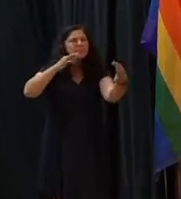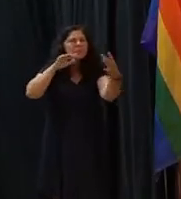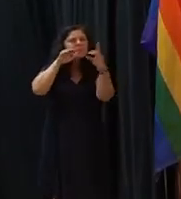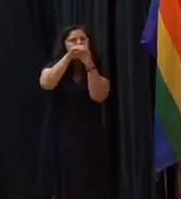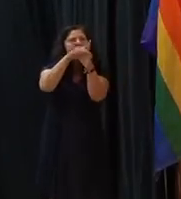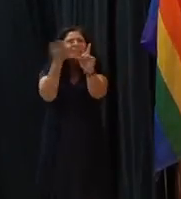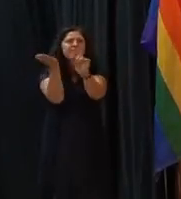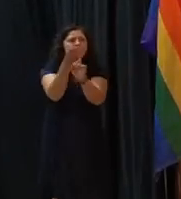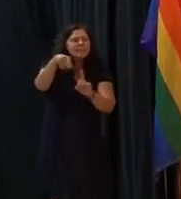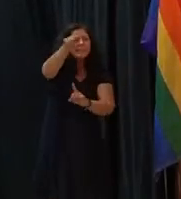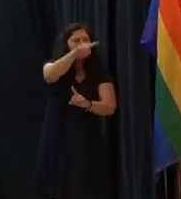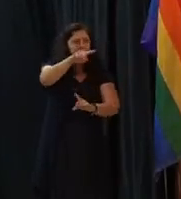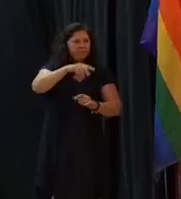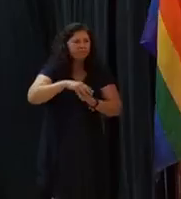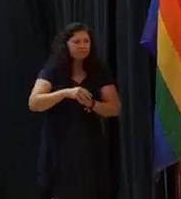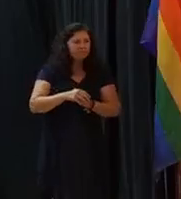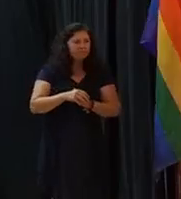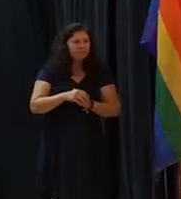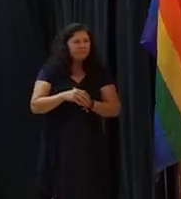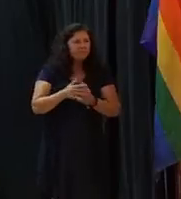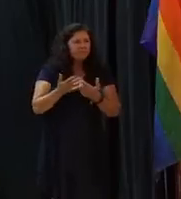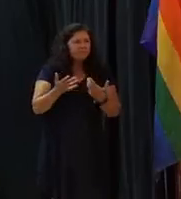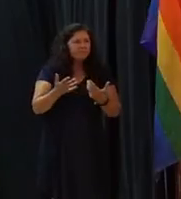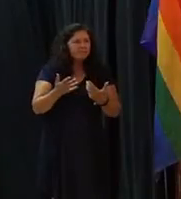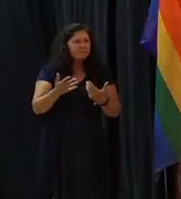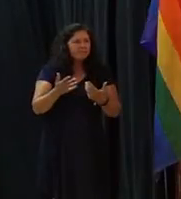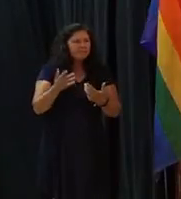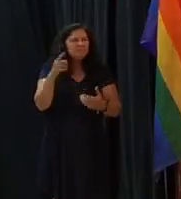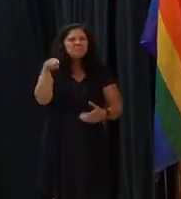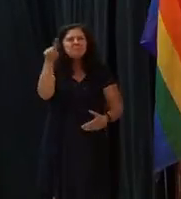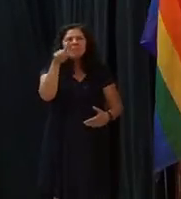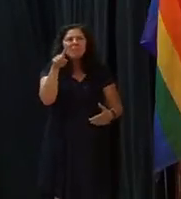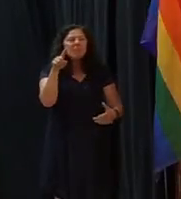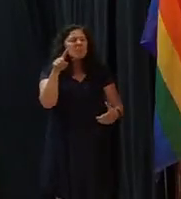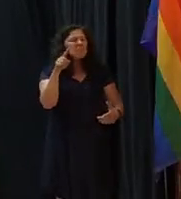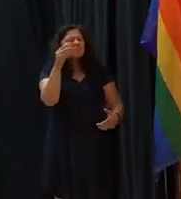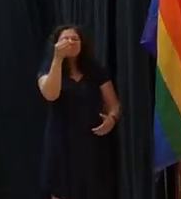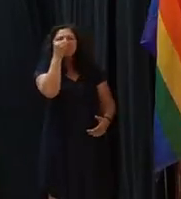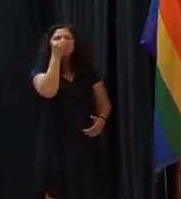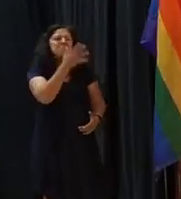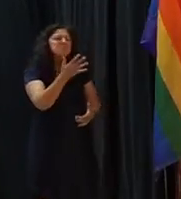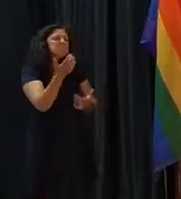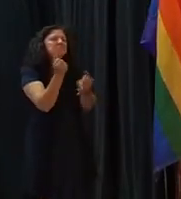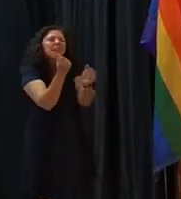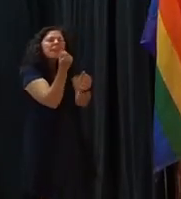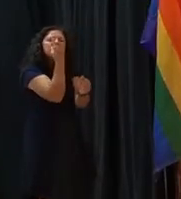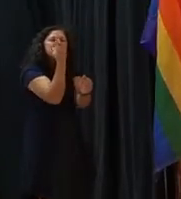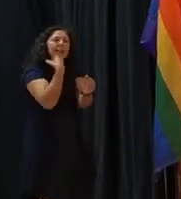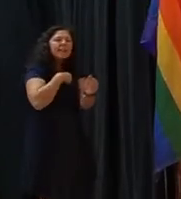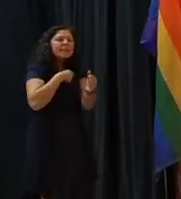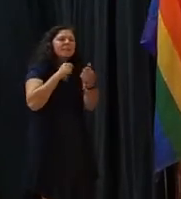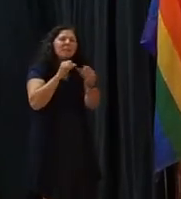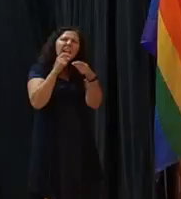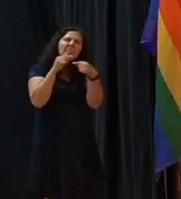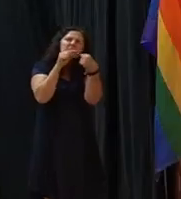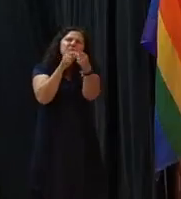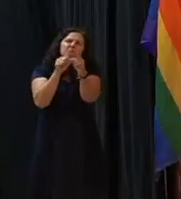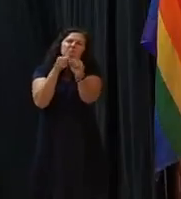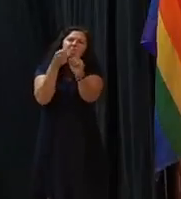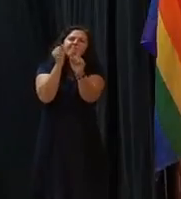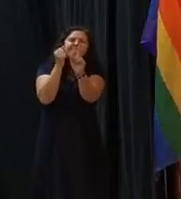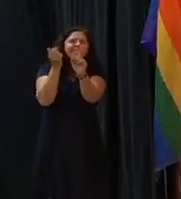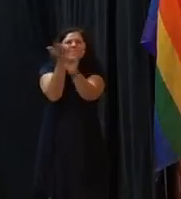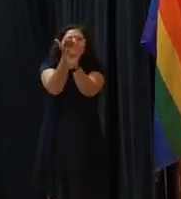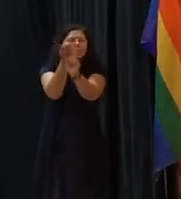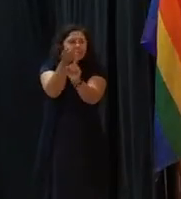They don't have any duty to make any effort to understand what we're saying, but we have to persuade and convince them, not the other